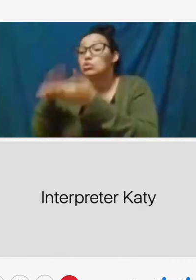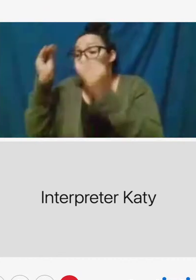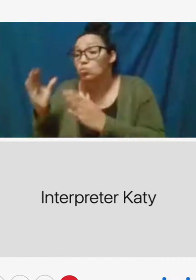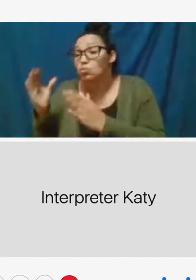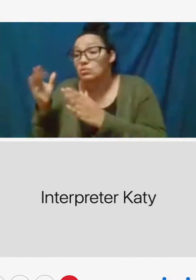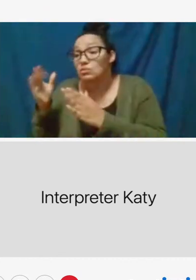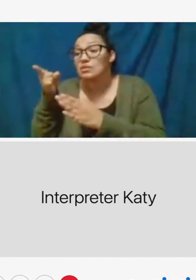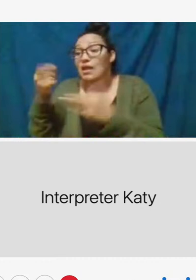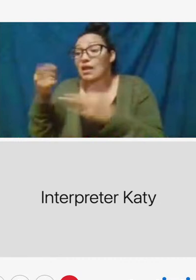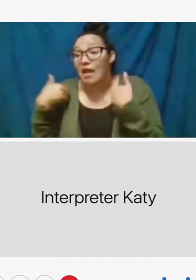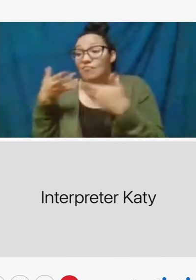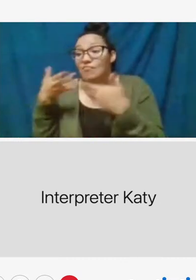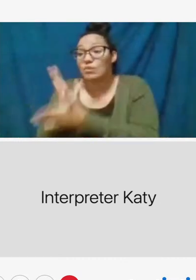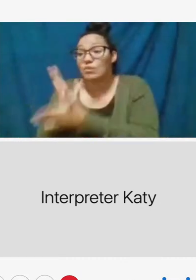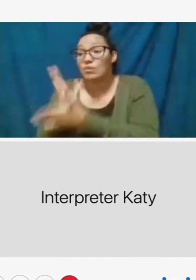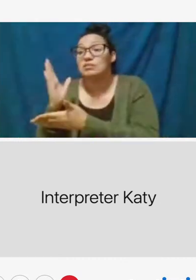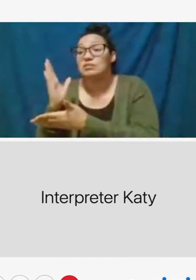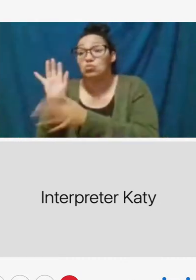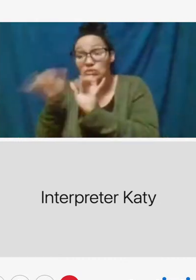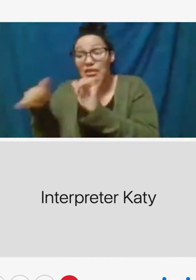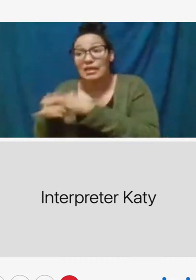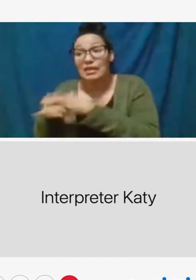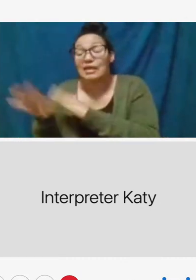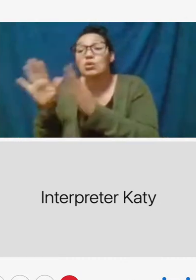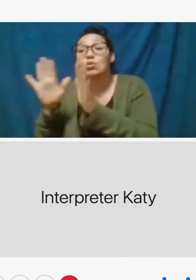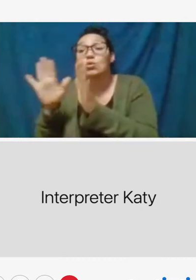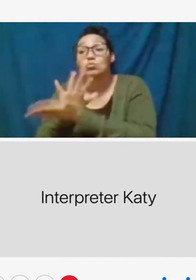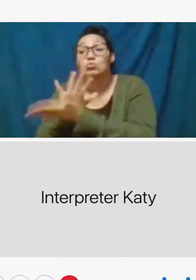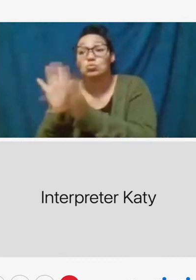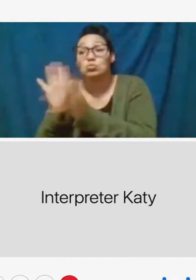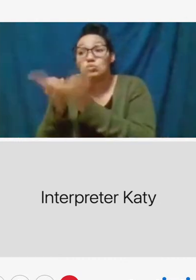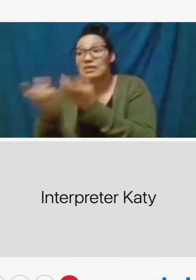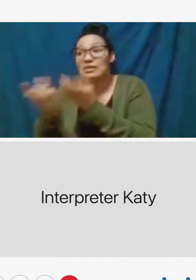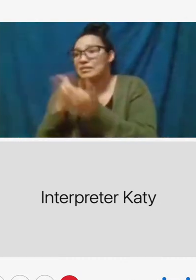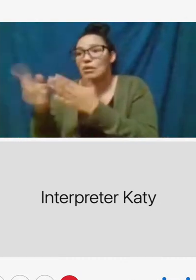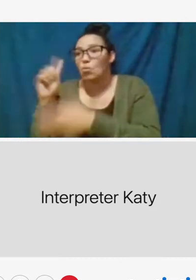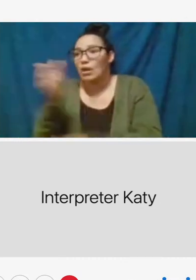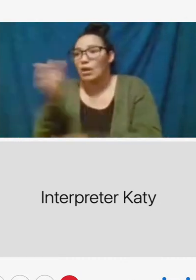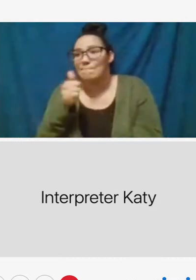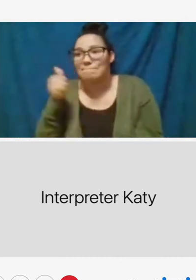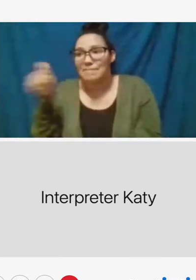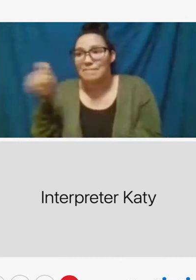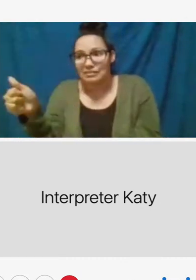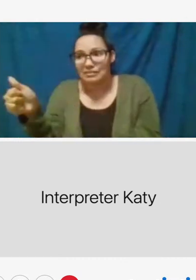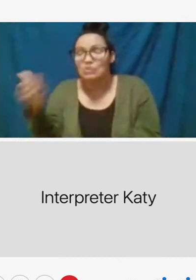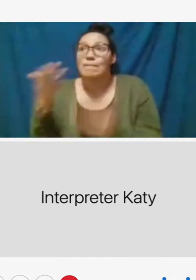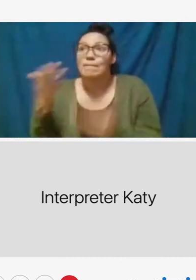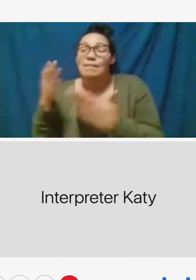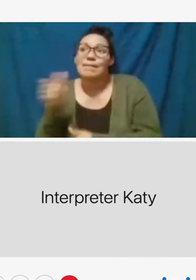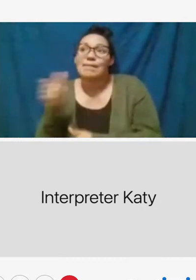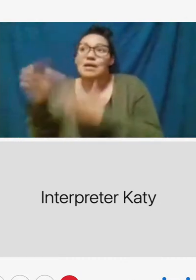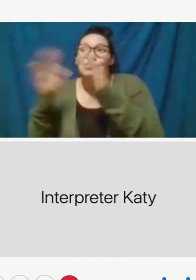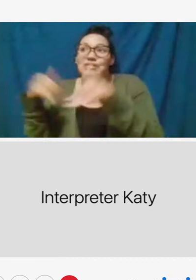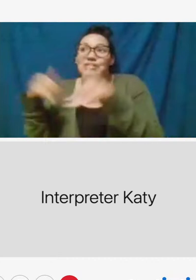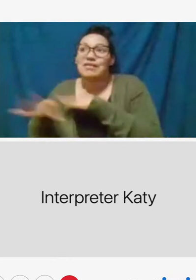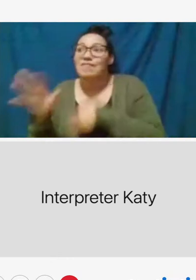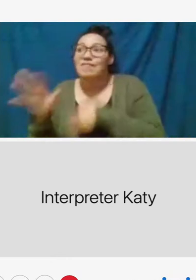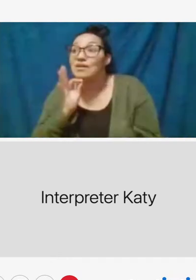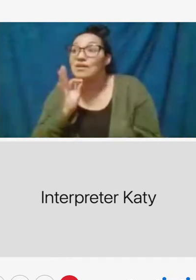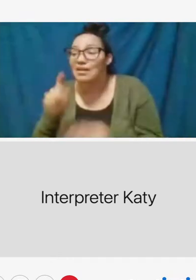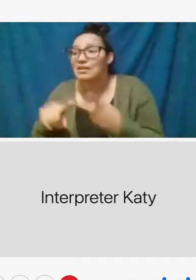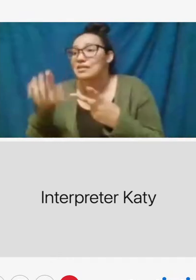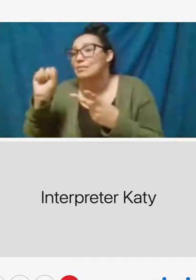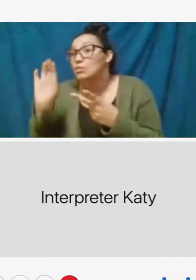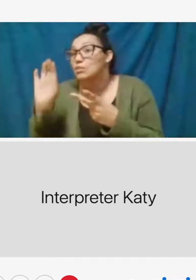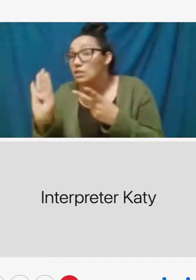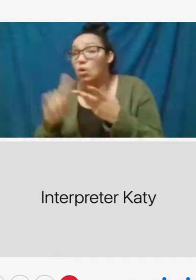remain in our school district irrespective of where they're placed so they may be placed into housing in Fontana San Bernardino Rialto